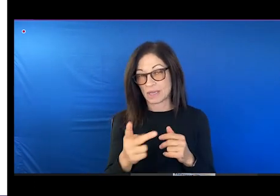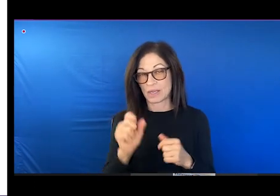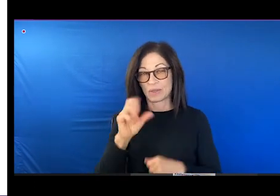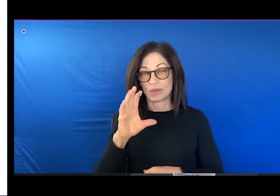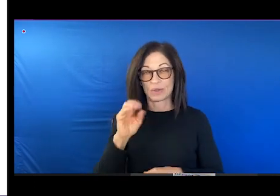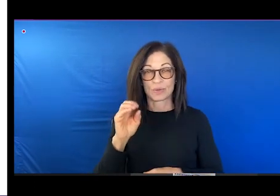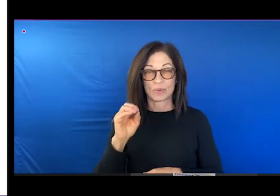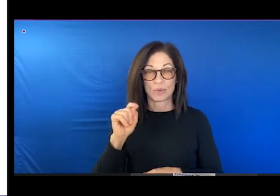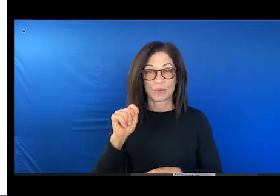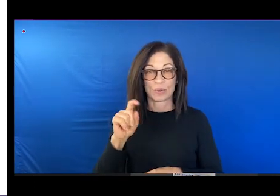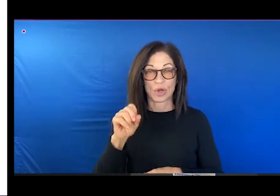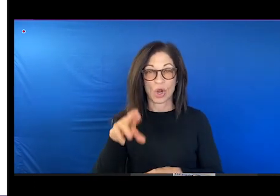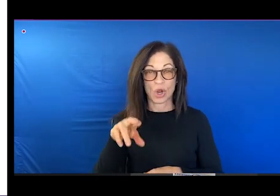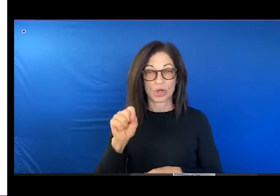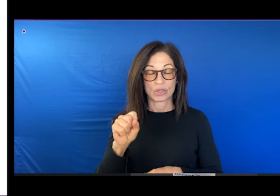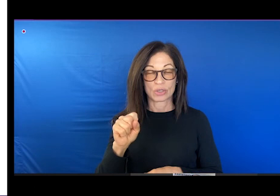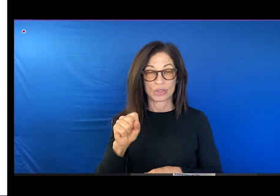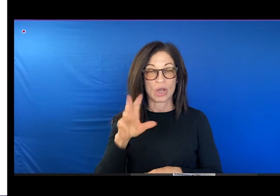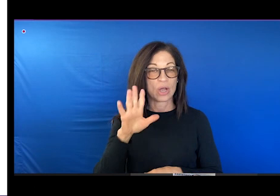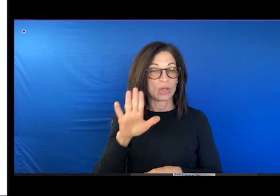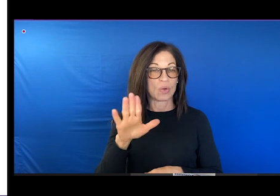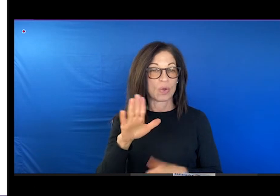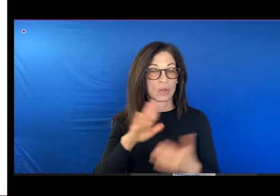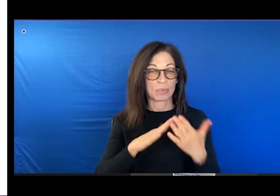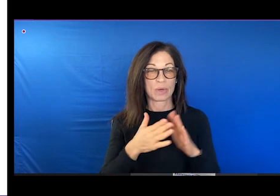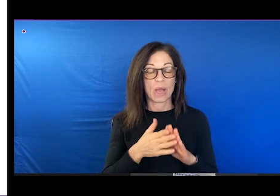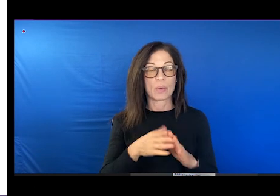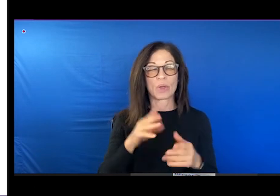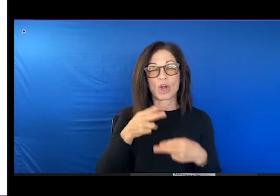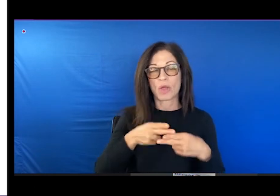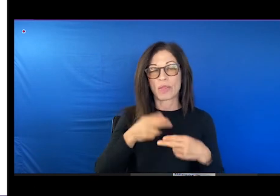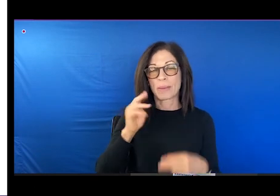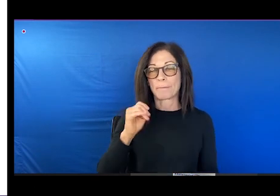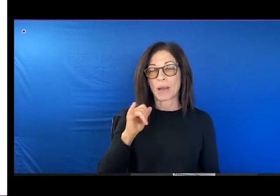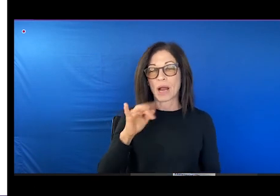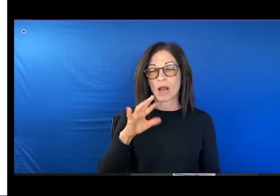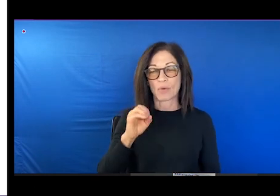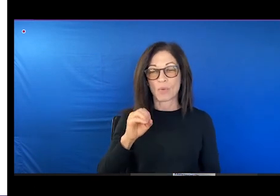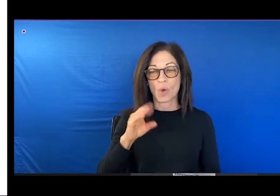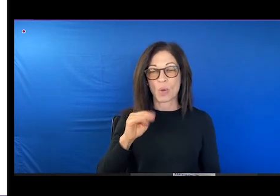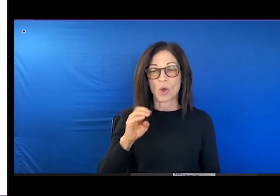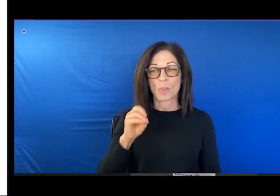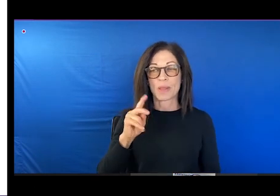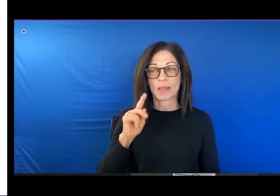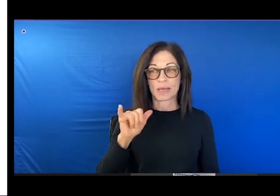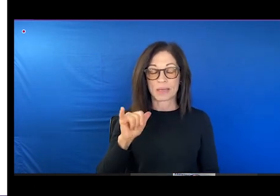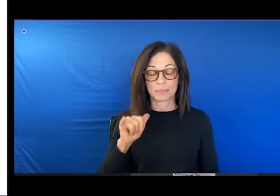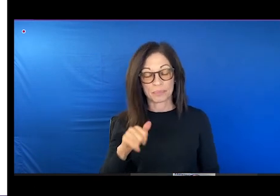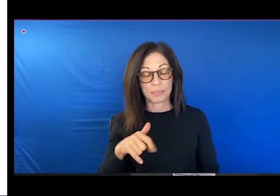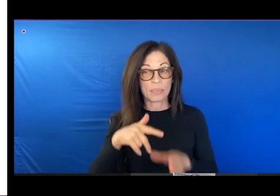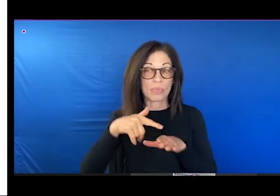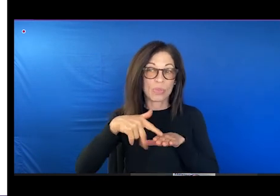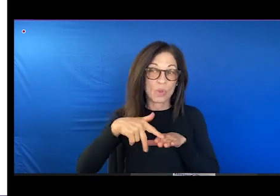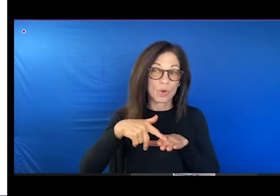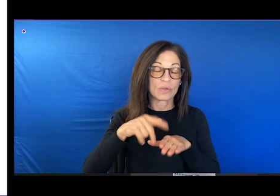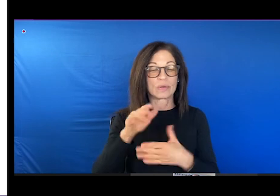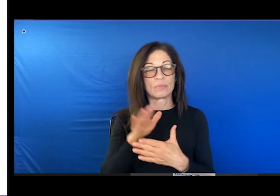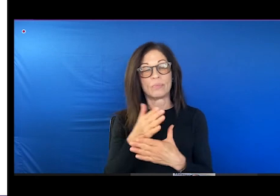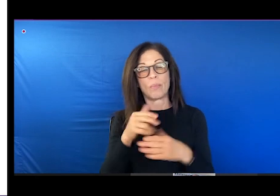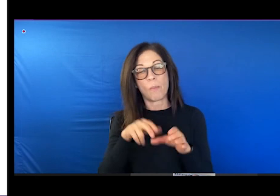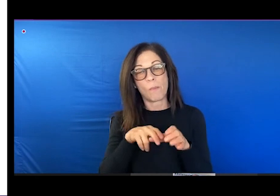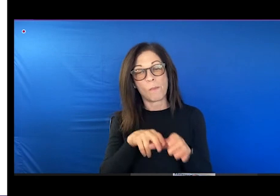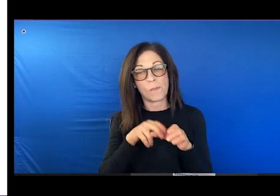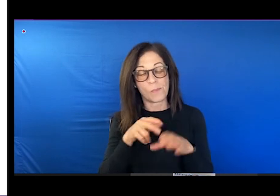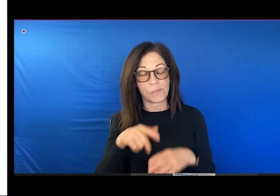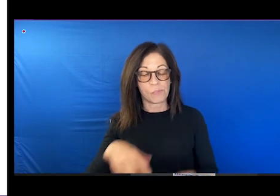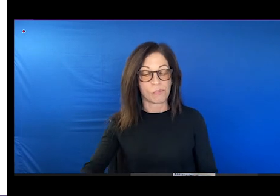many of you have seen scooters in your communities? Micro mobility services, we call that. Scooters and bike share.